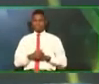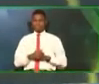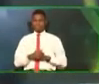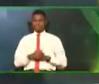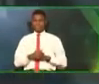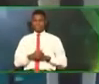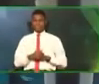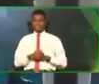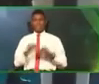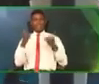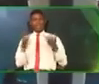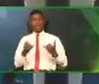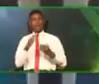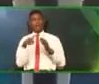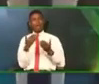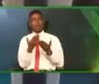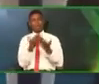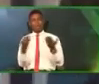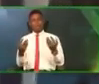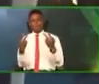me. Now, all of you watch this.